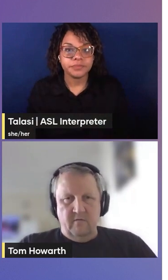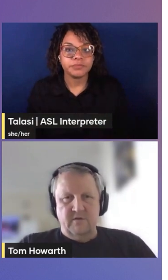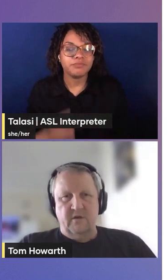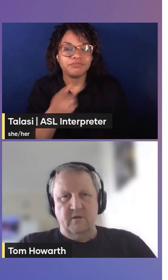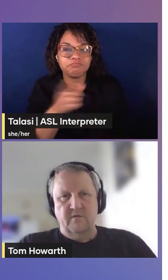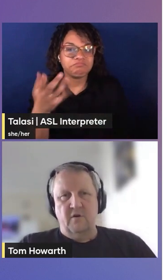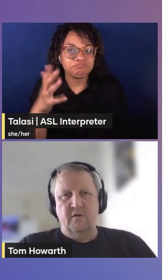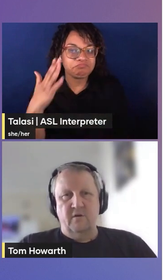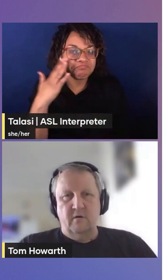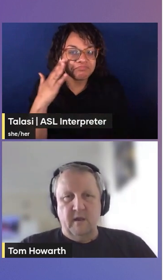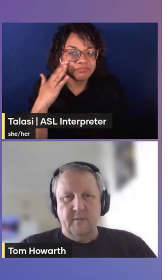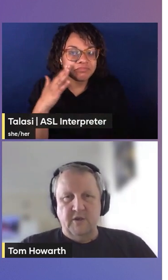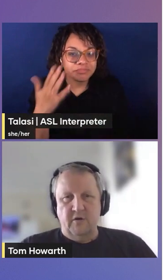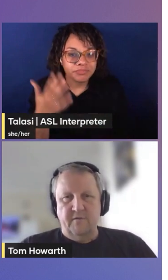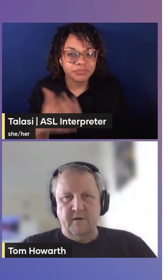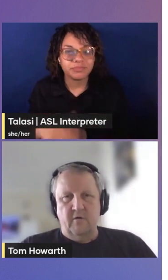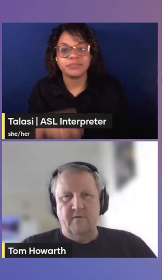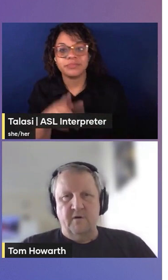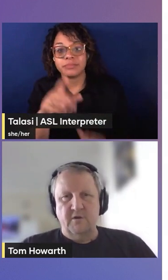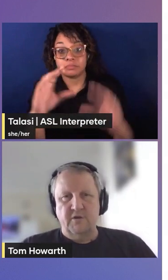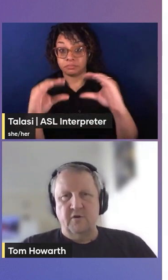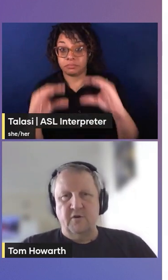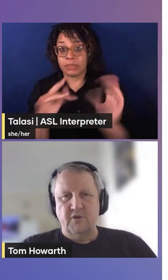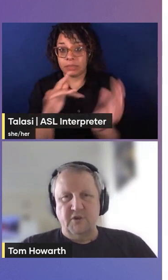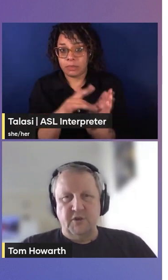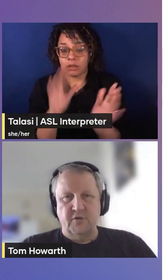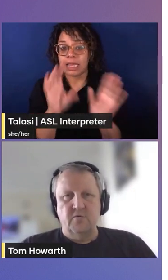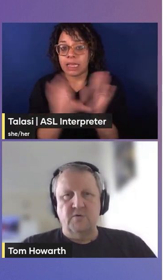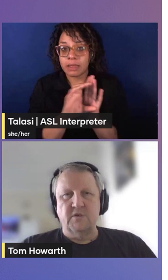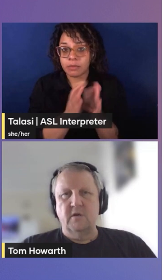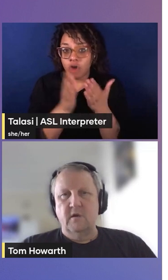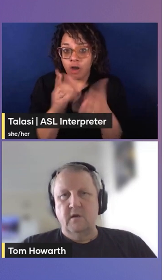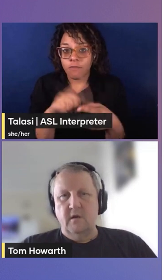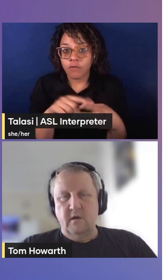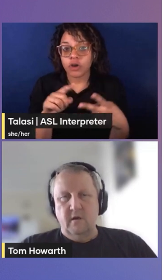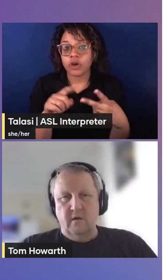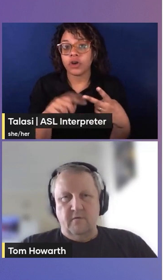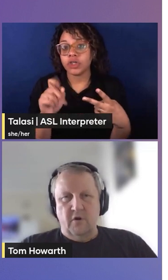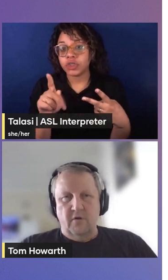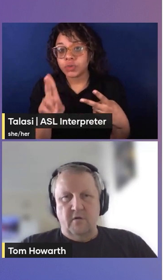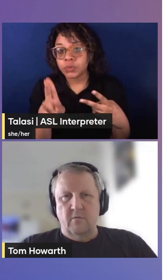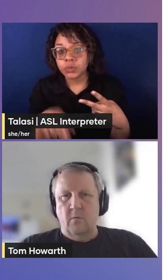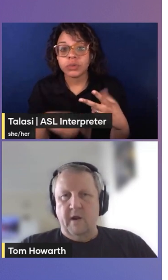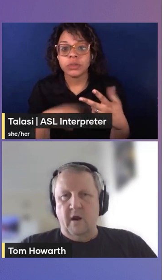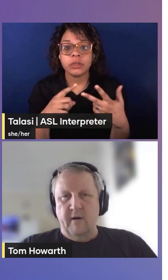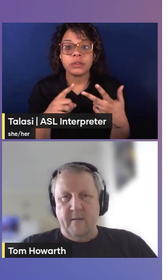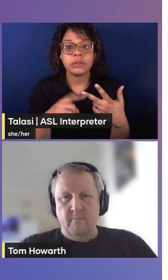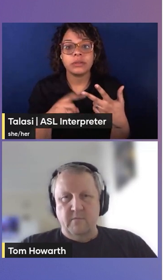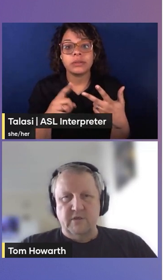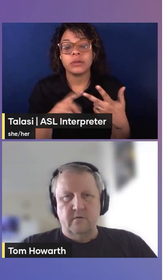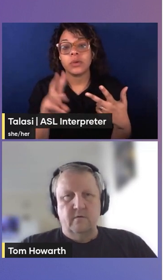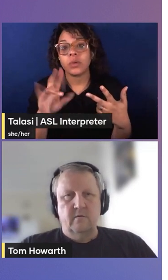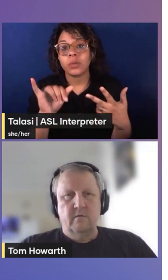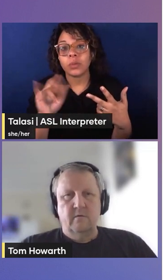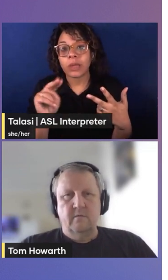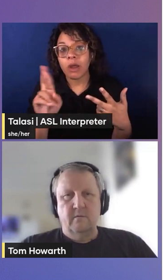very, so you've got your image offers, you've got your SKUs, you've got your